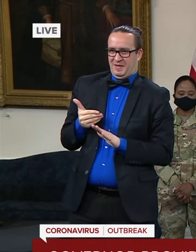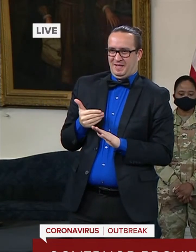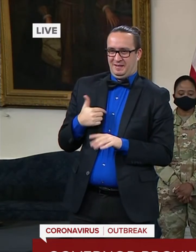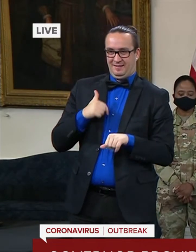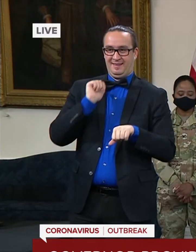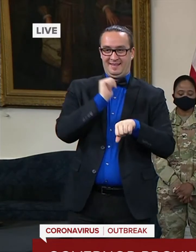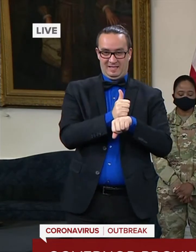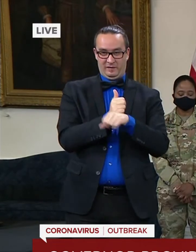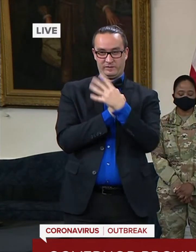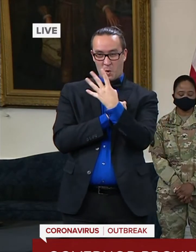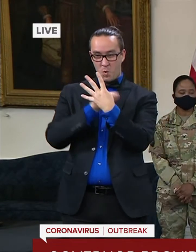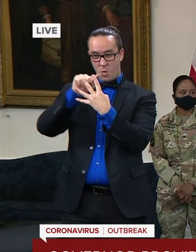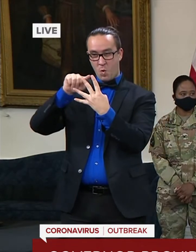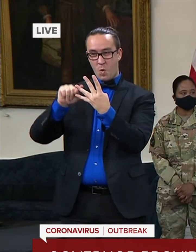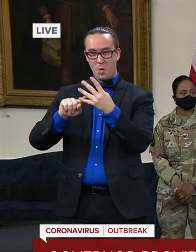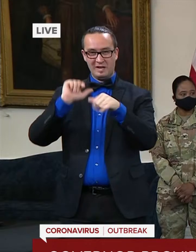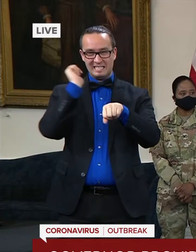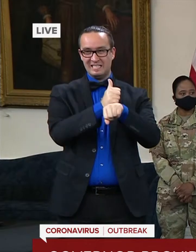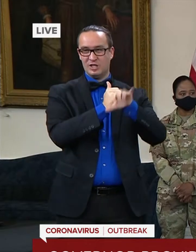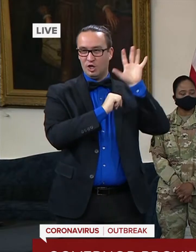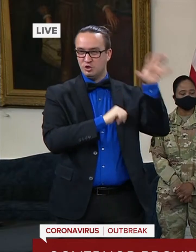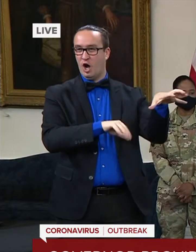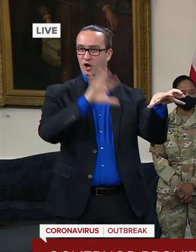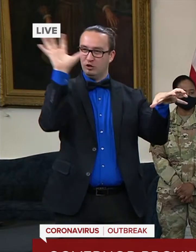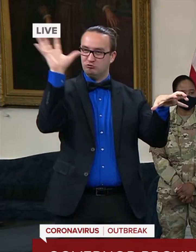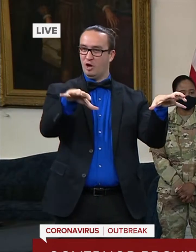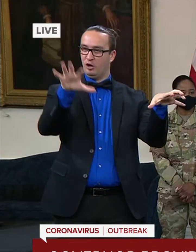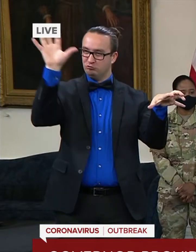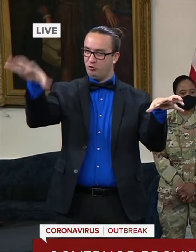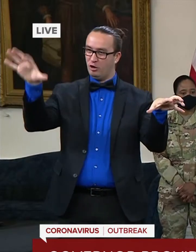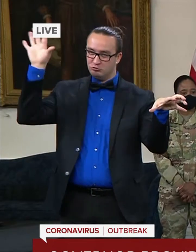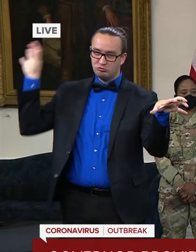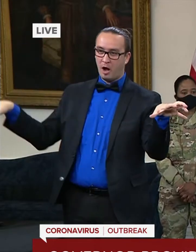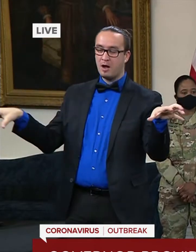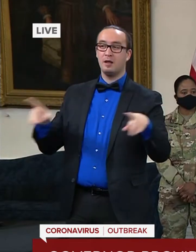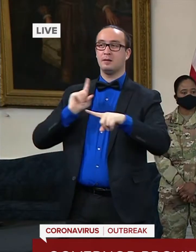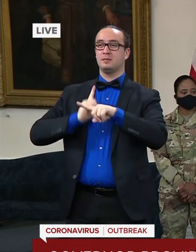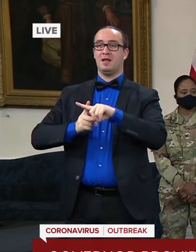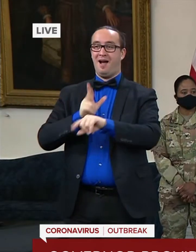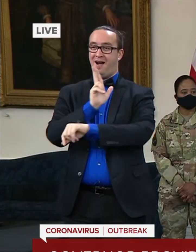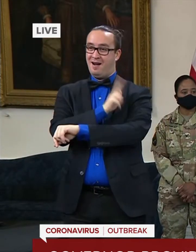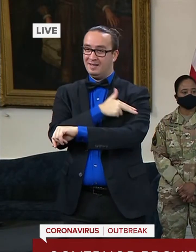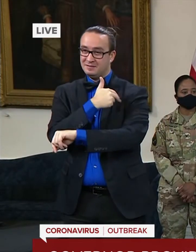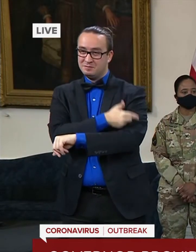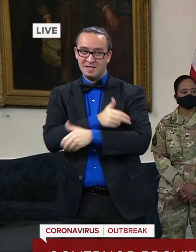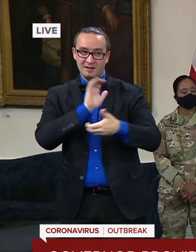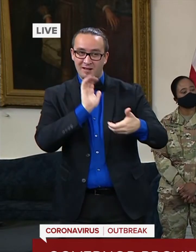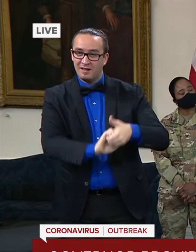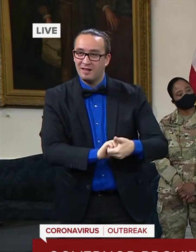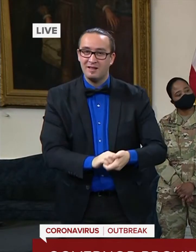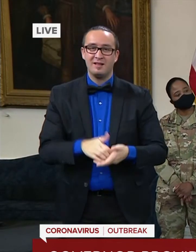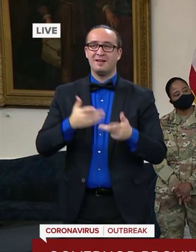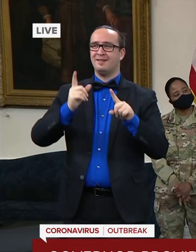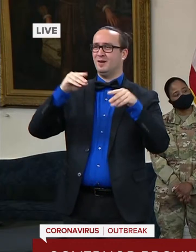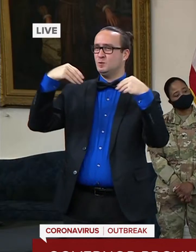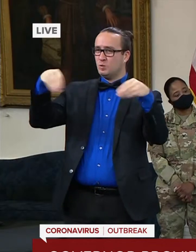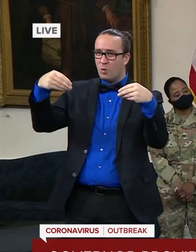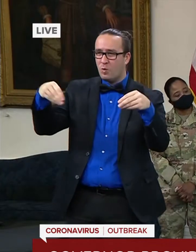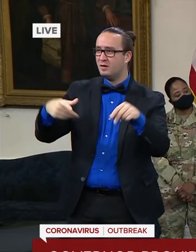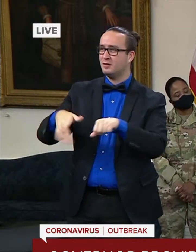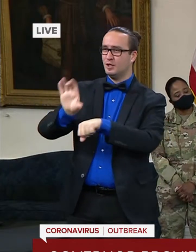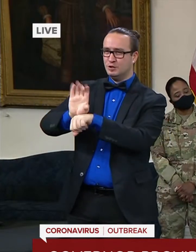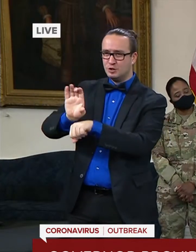those hospital partners and pharmacies and other providers in those areas, and it's why we've reached out to try to